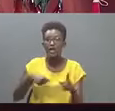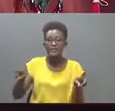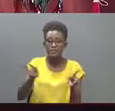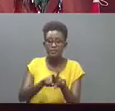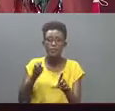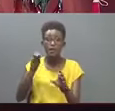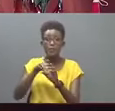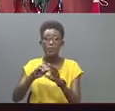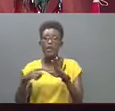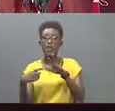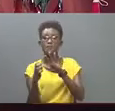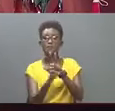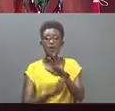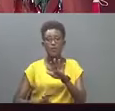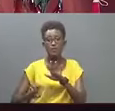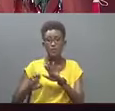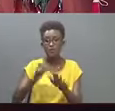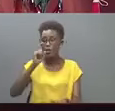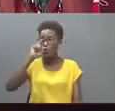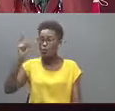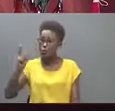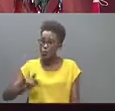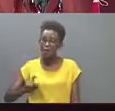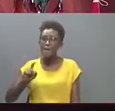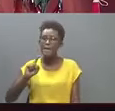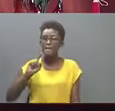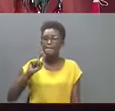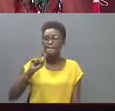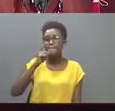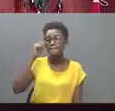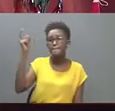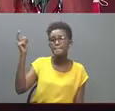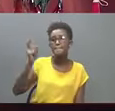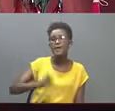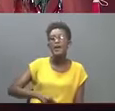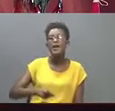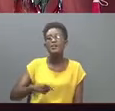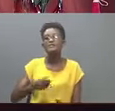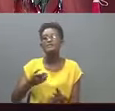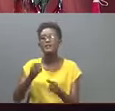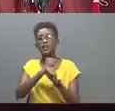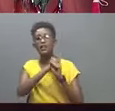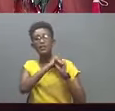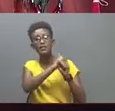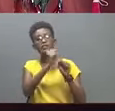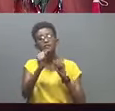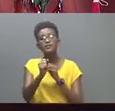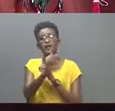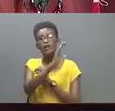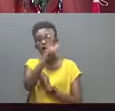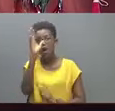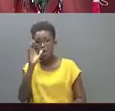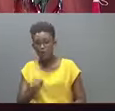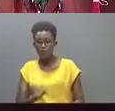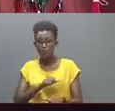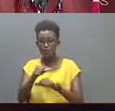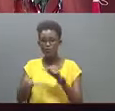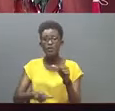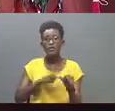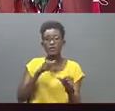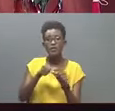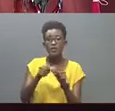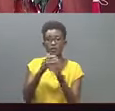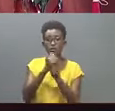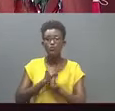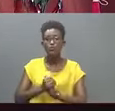environment. N'ahantu tuba dutuye. We must secure Africa spiritually. Tugomba kurinda Africa mu buryo bw'umwuka. When we secure Africa spiritually,